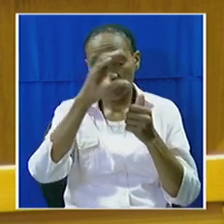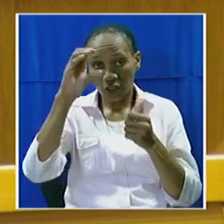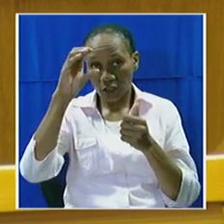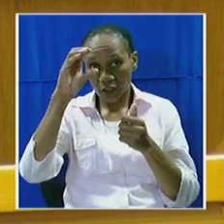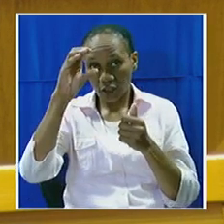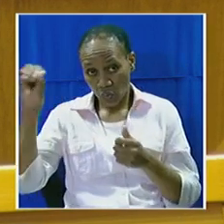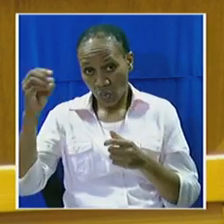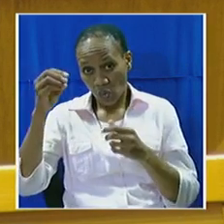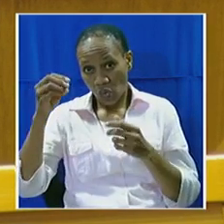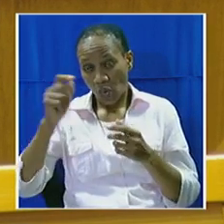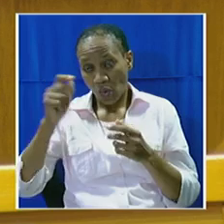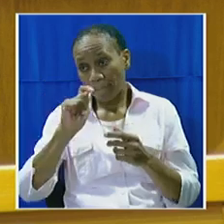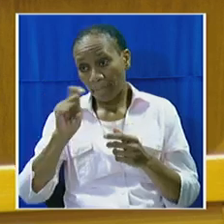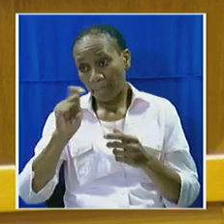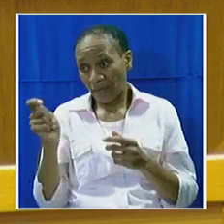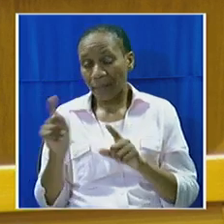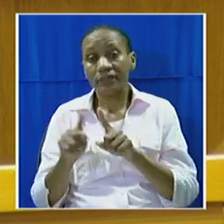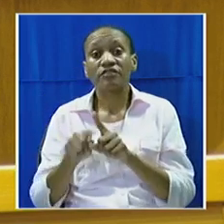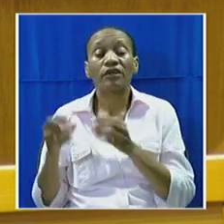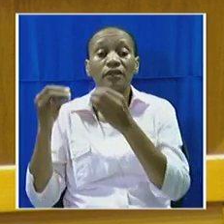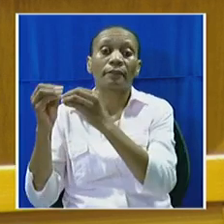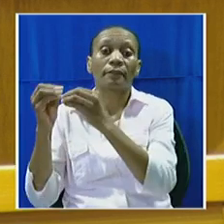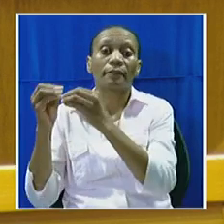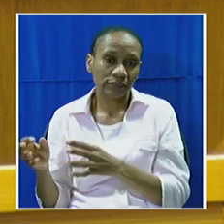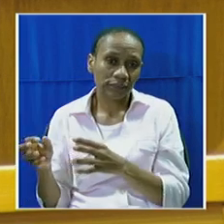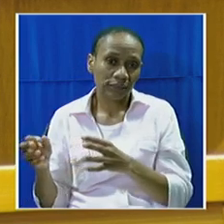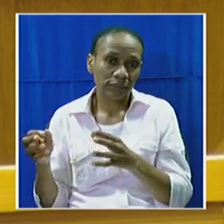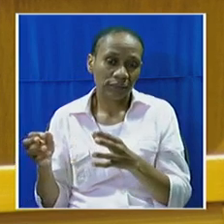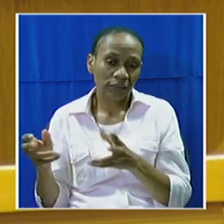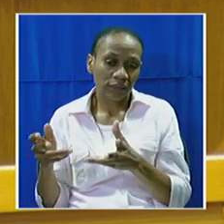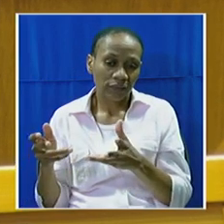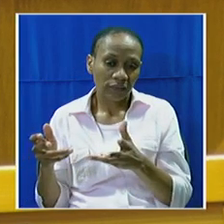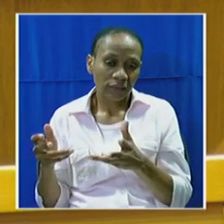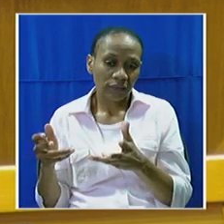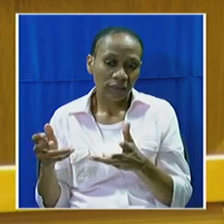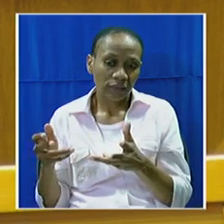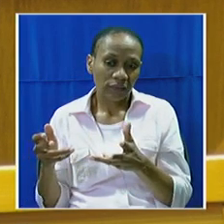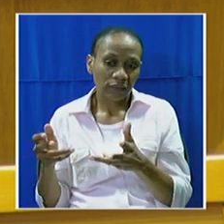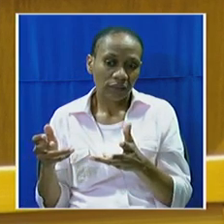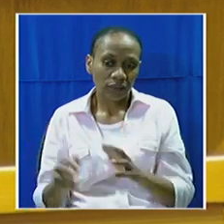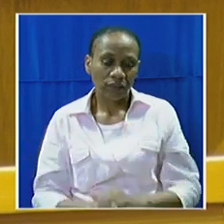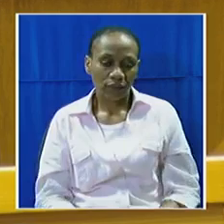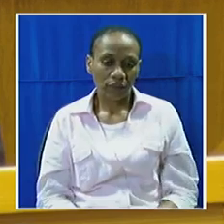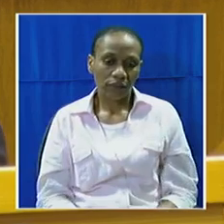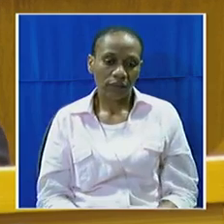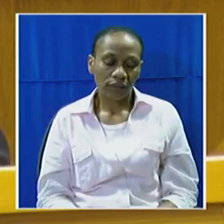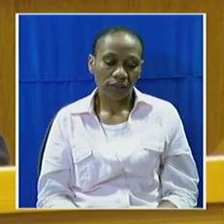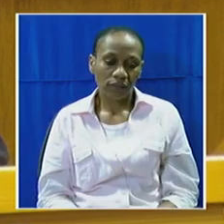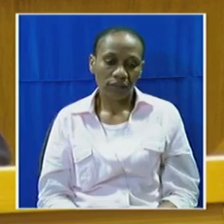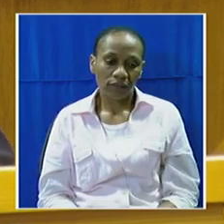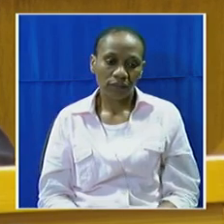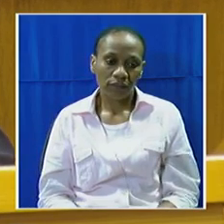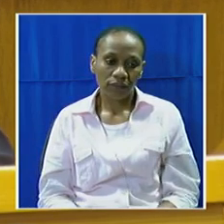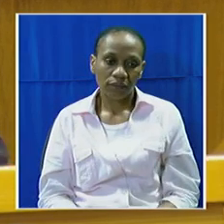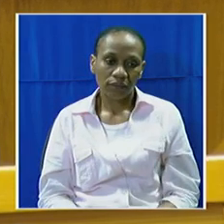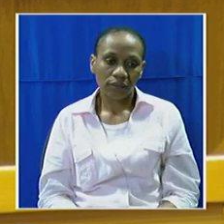nie. 2 het reeds skuldig gepleit en sal nou beloon word met 'n pos in 'n ander staatsdepartement. Ek is baie jammer,